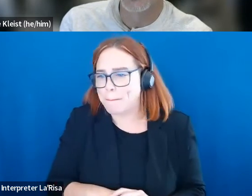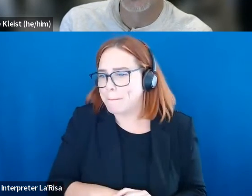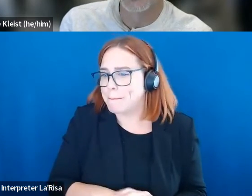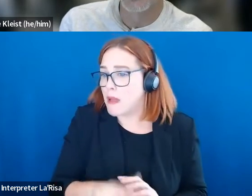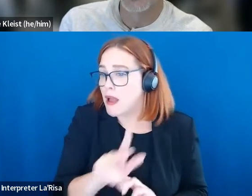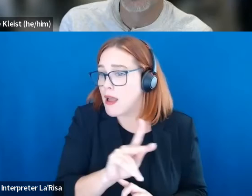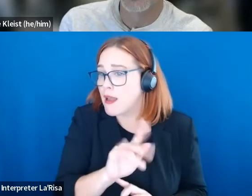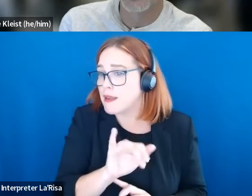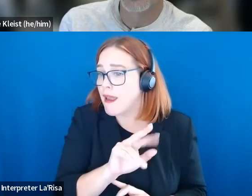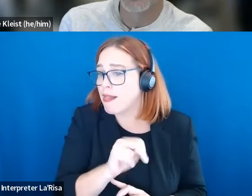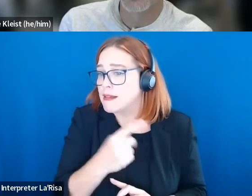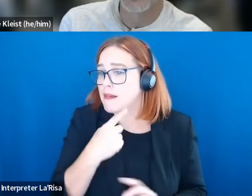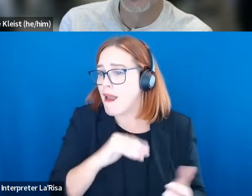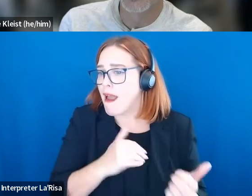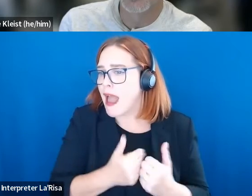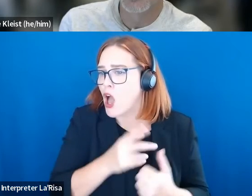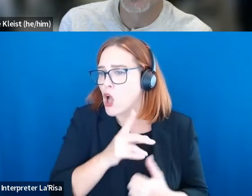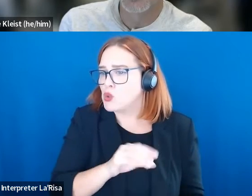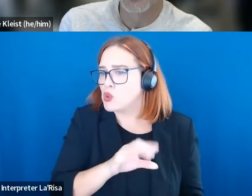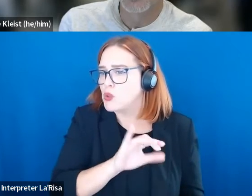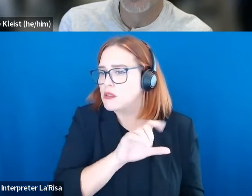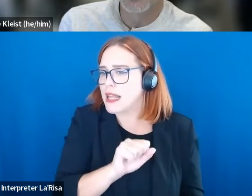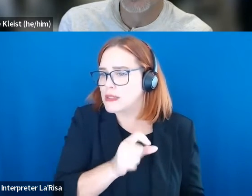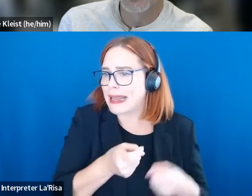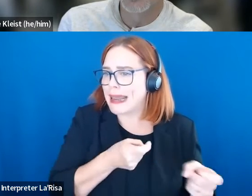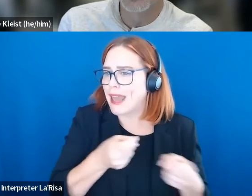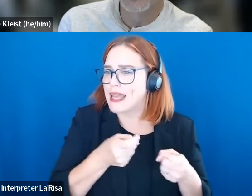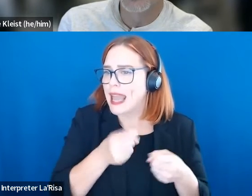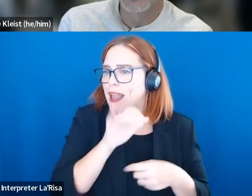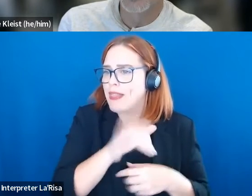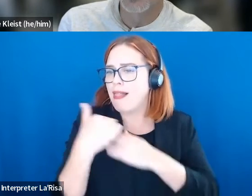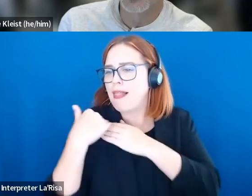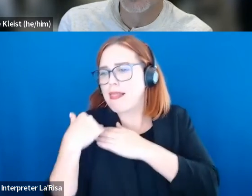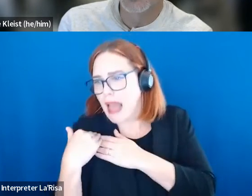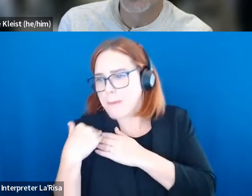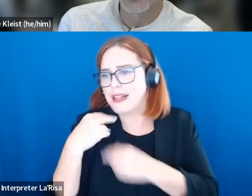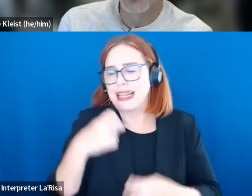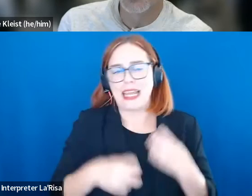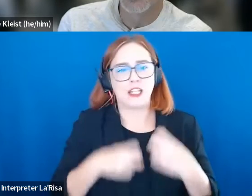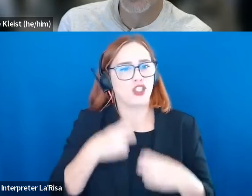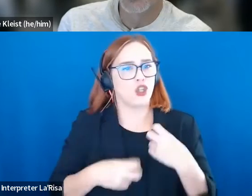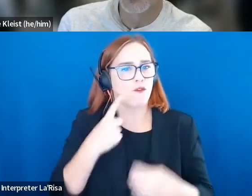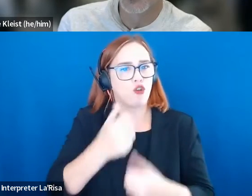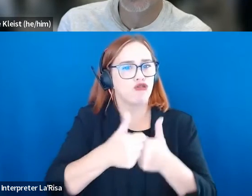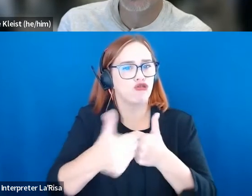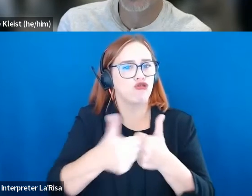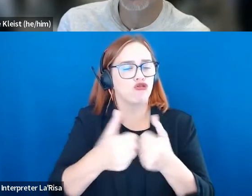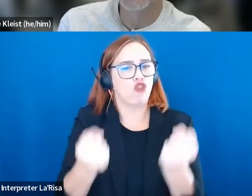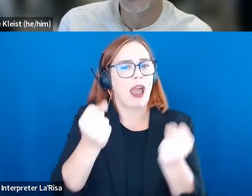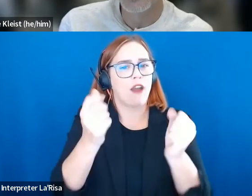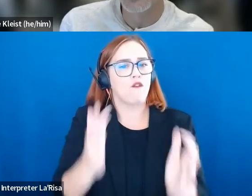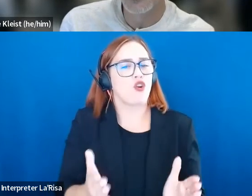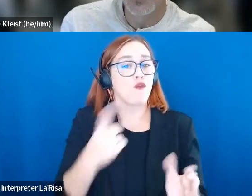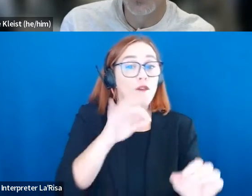do SILs navigate the liability issue with volunteer drivers, whether it's to help voting or transportation to help get people